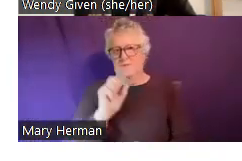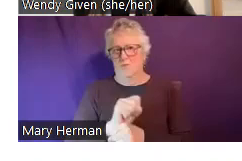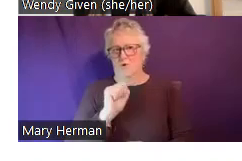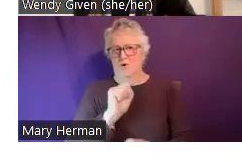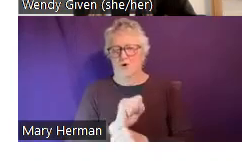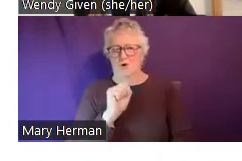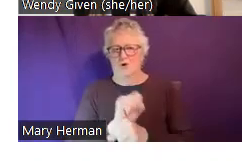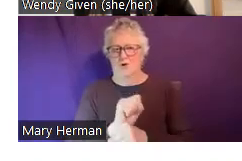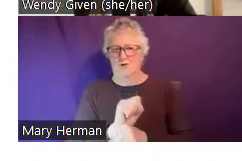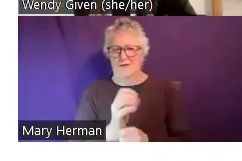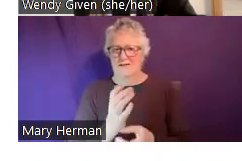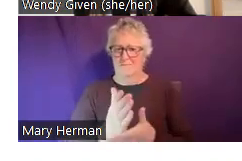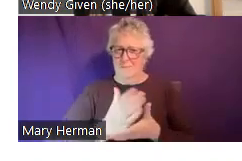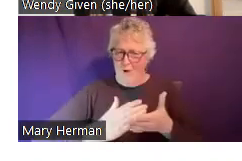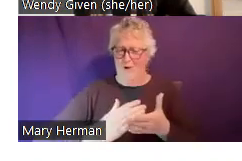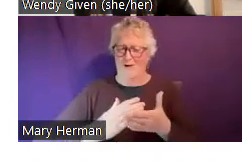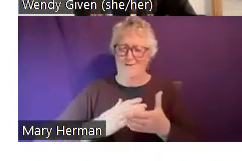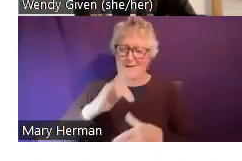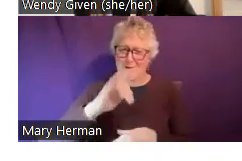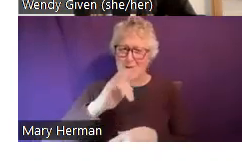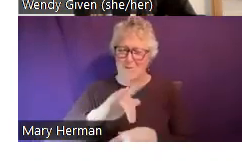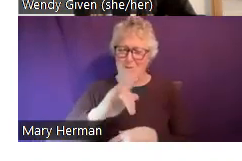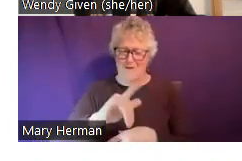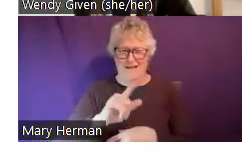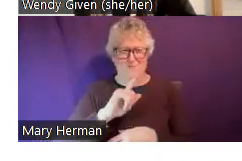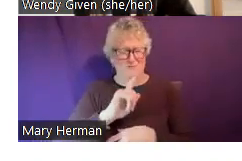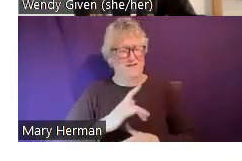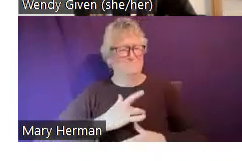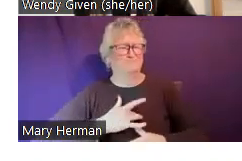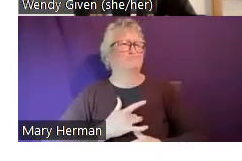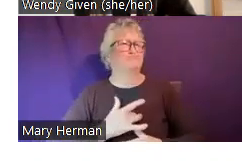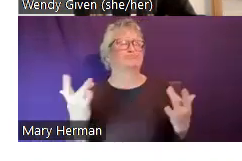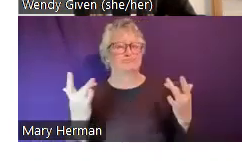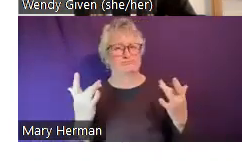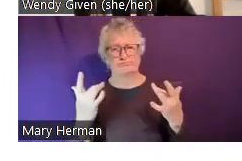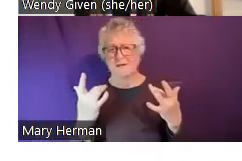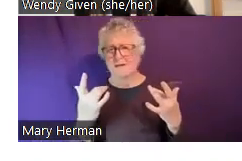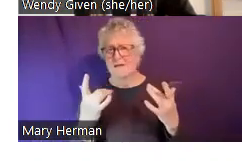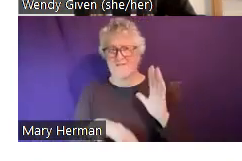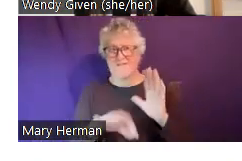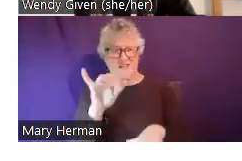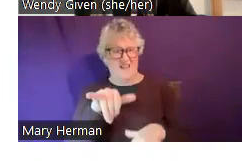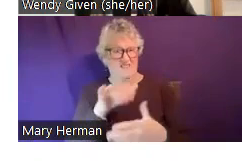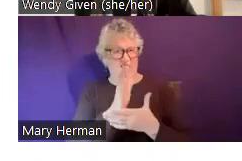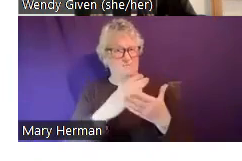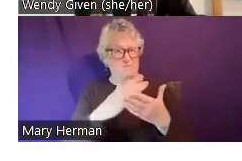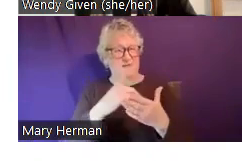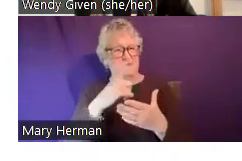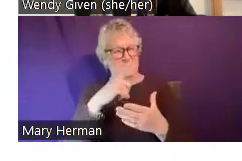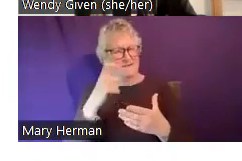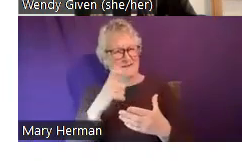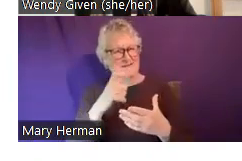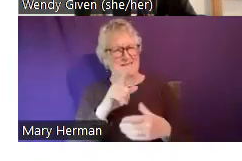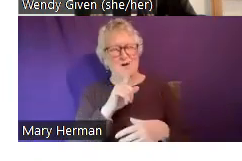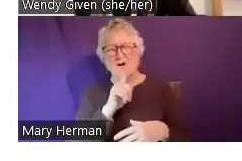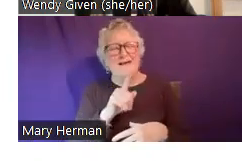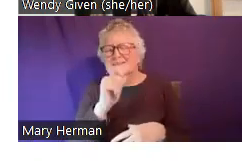really amazing to come across this piece because it is, you know, it's really, it's not like the